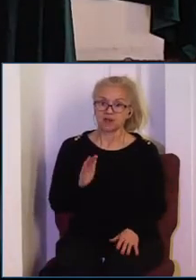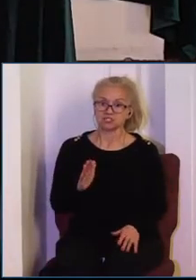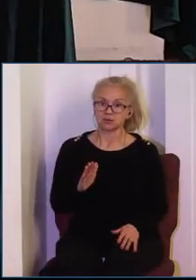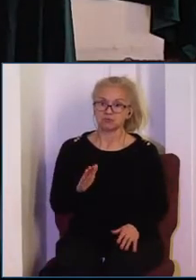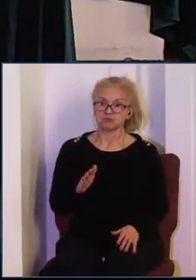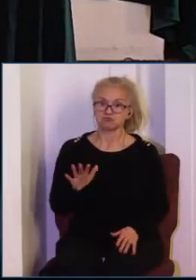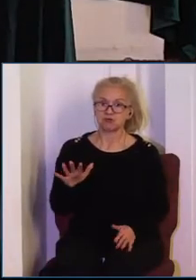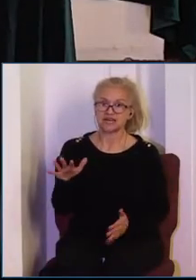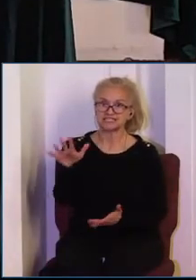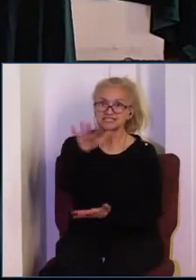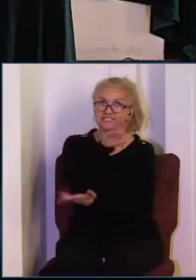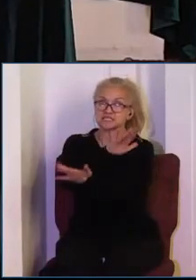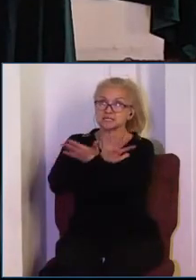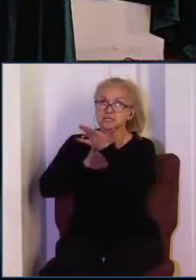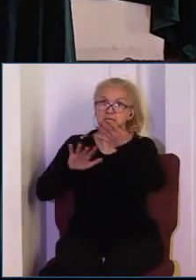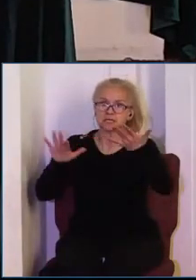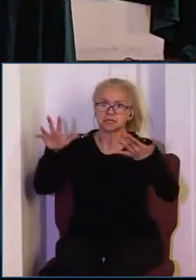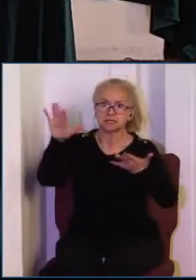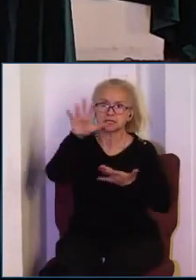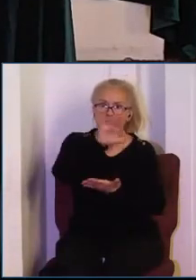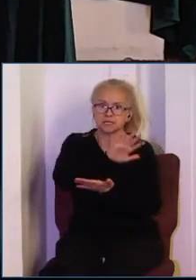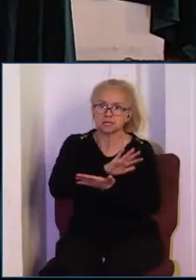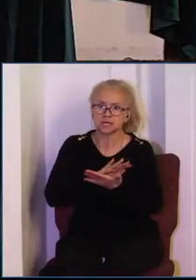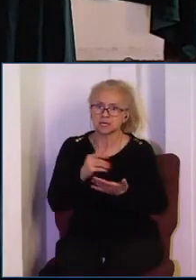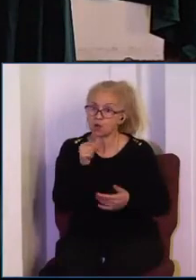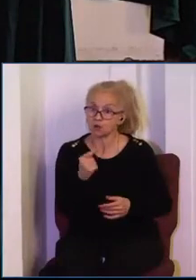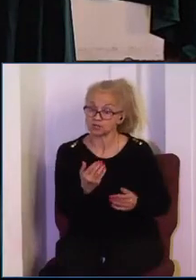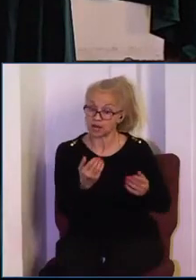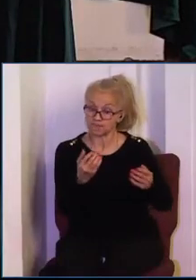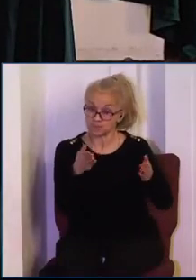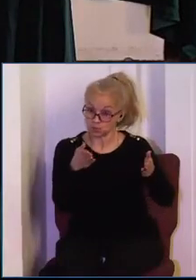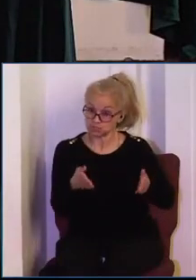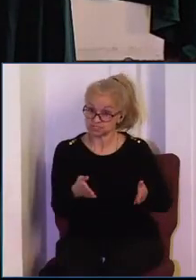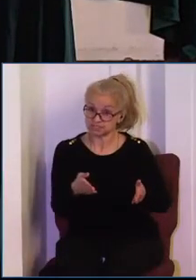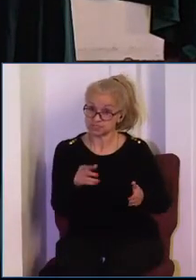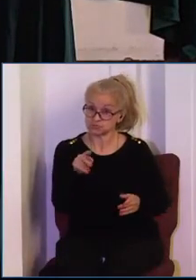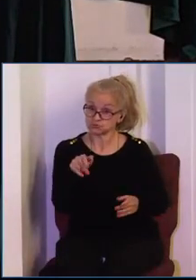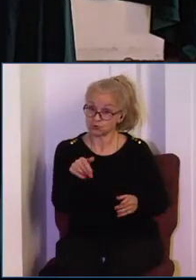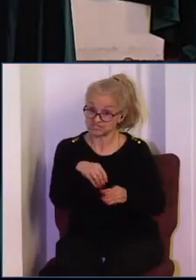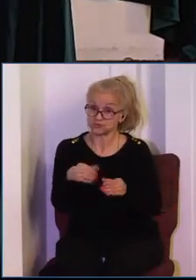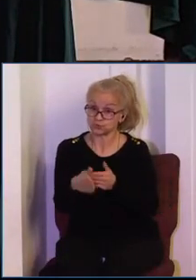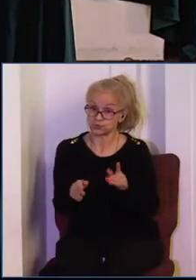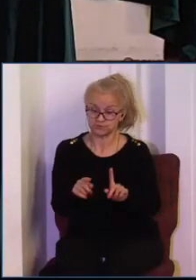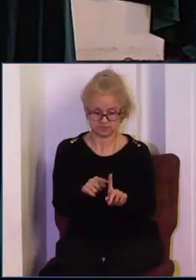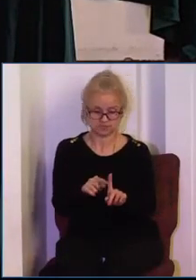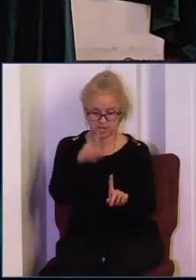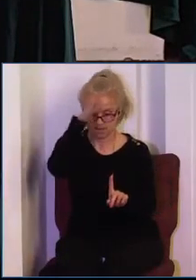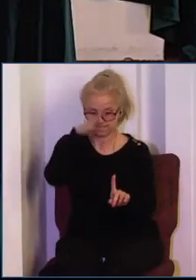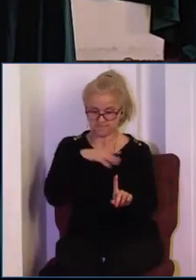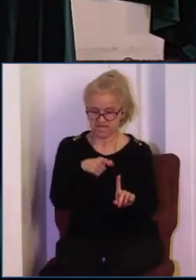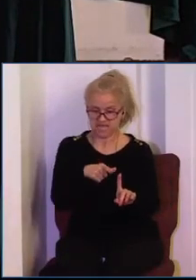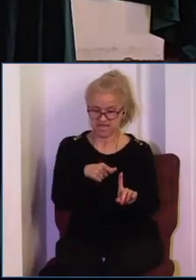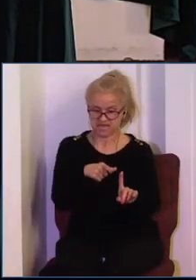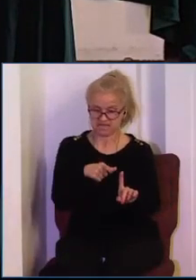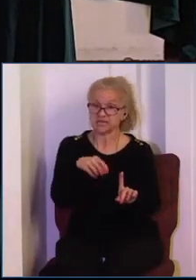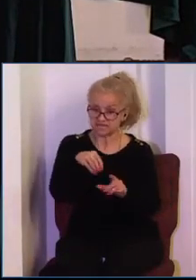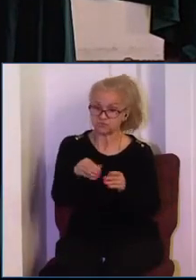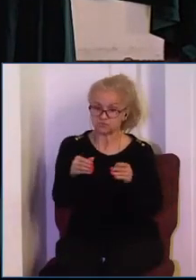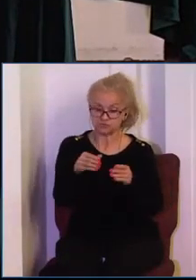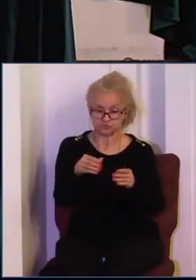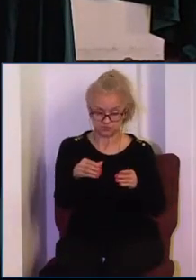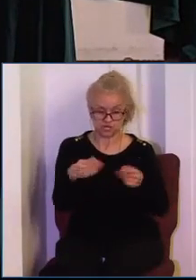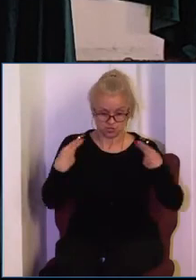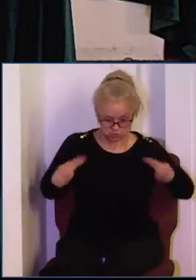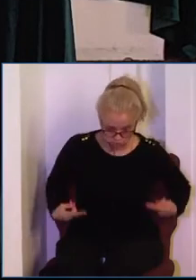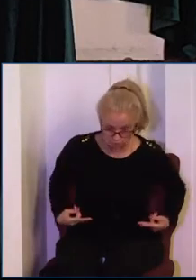presence. You not only know that a person, Troy, is in the room, a man, Troy, is in the room, a